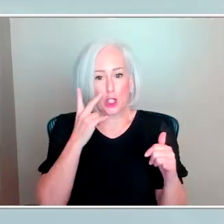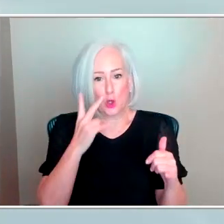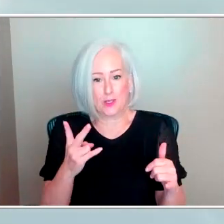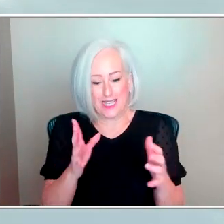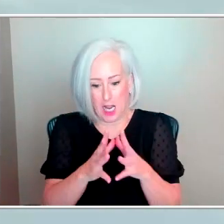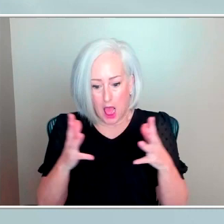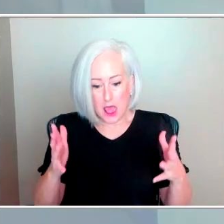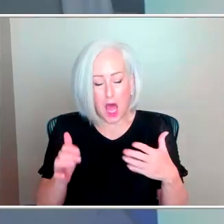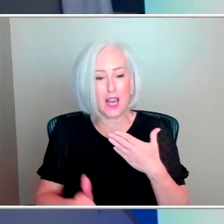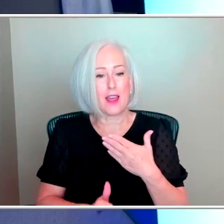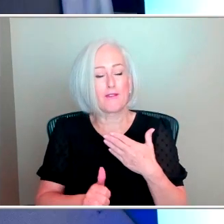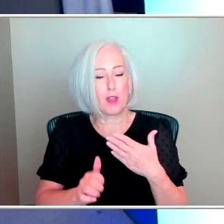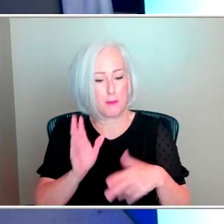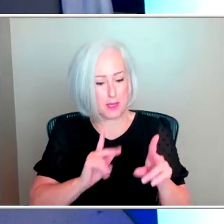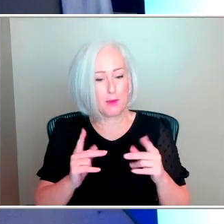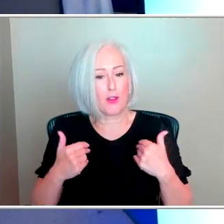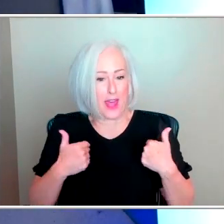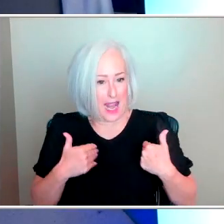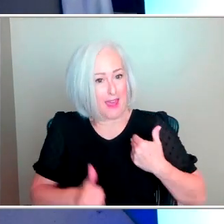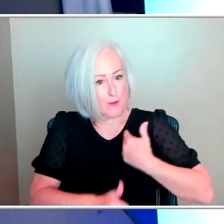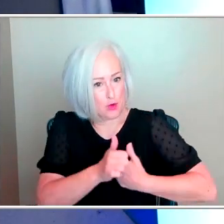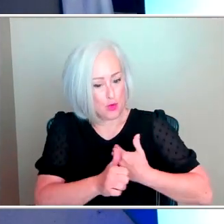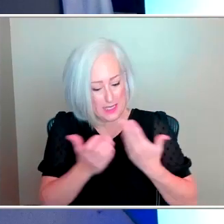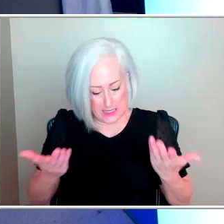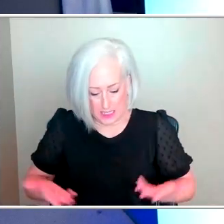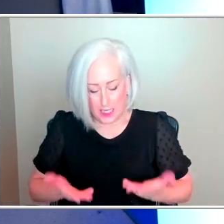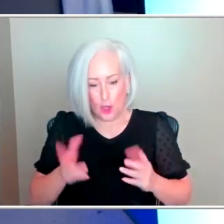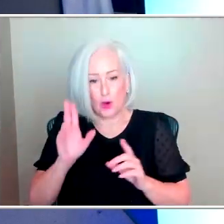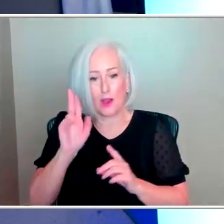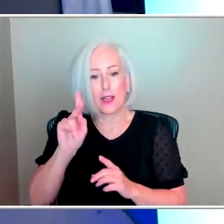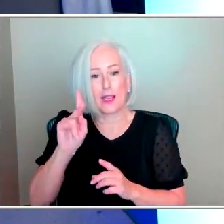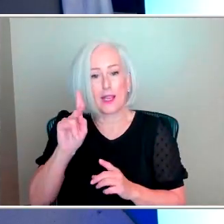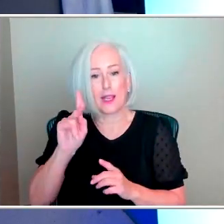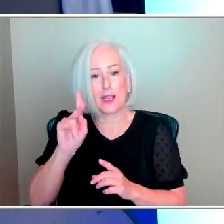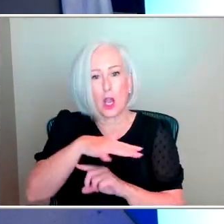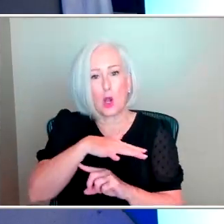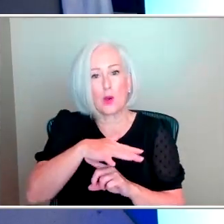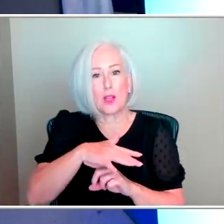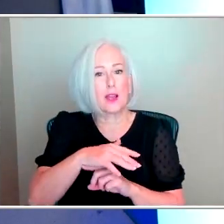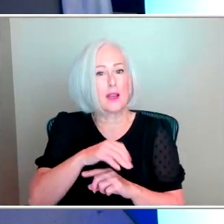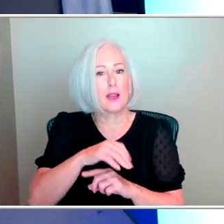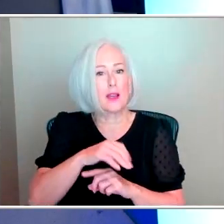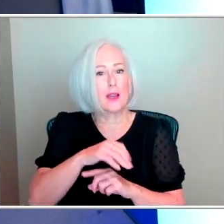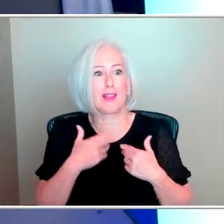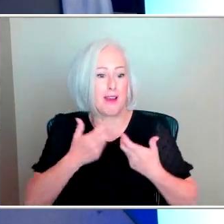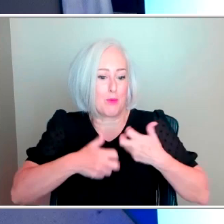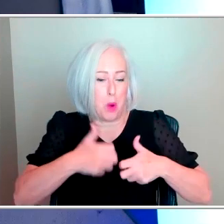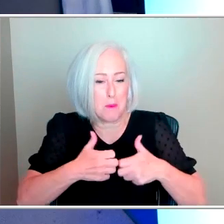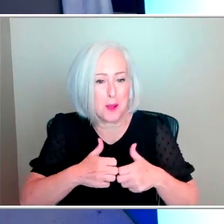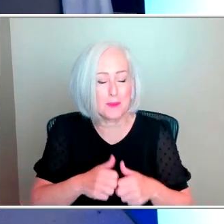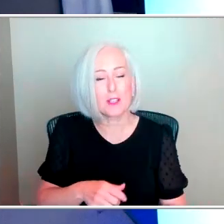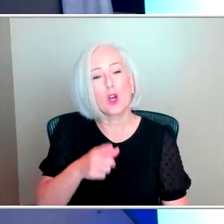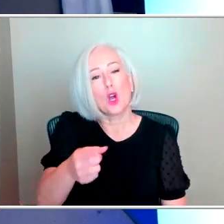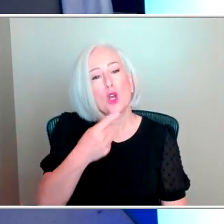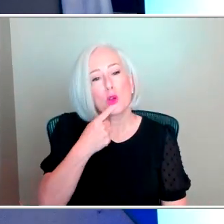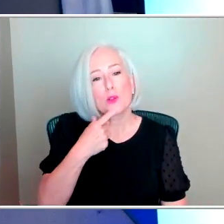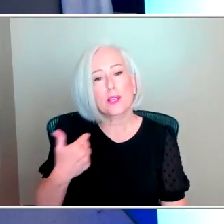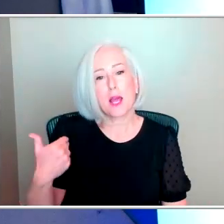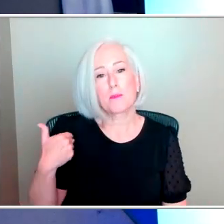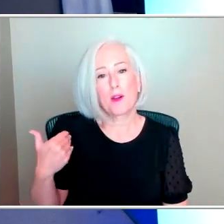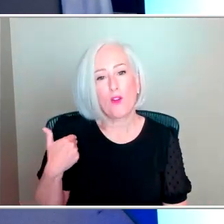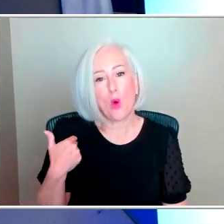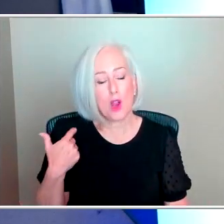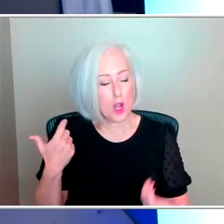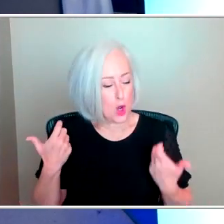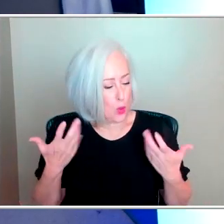people just here in the metro. Correct. It's not just people with existing lung problems. But you said before we started this program, we don't want to scare people